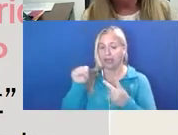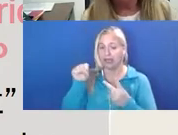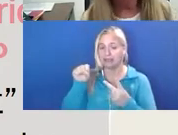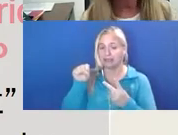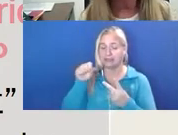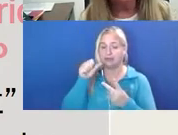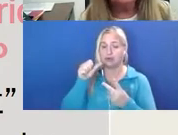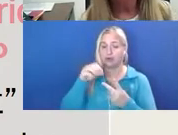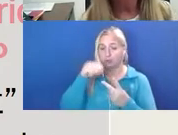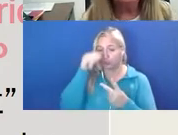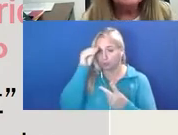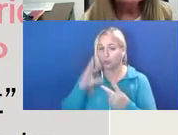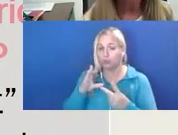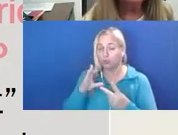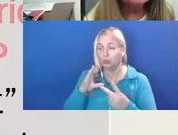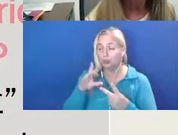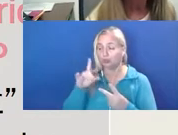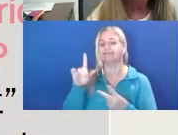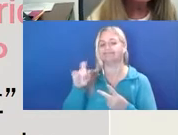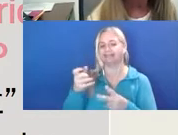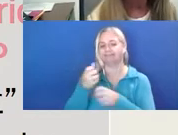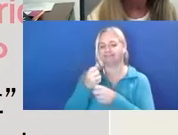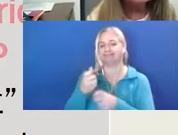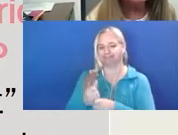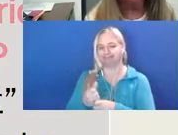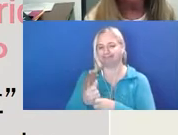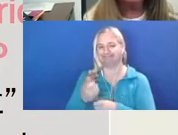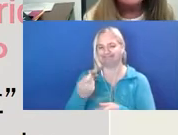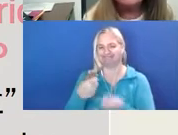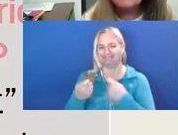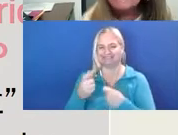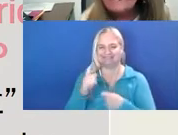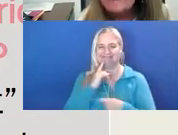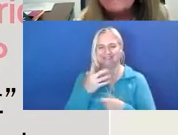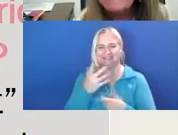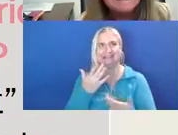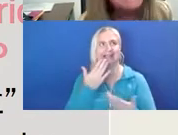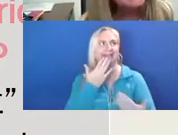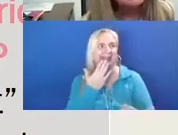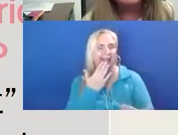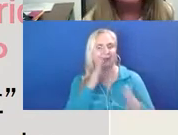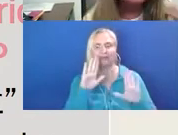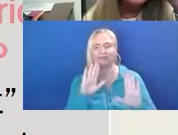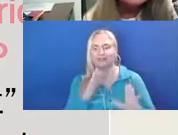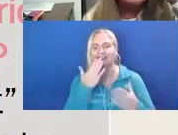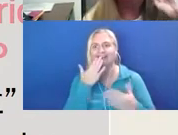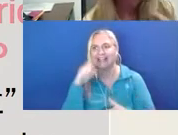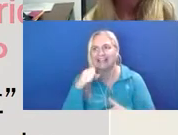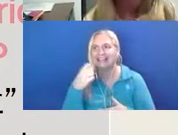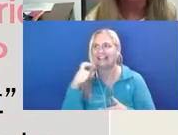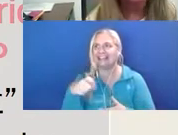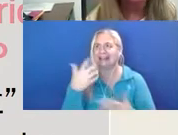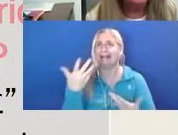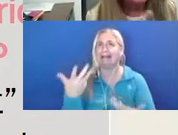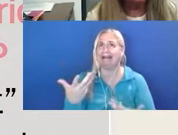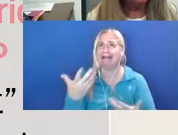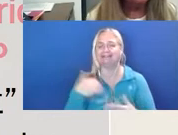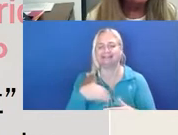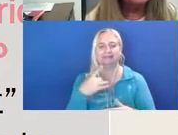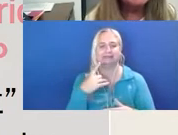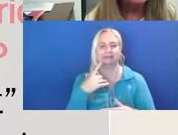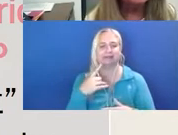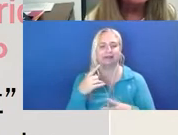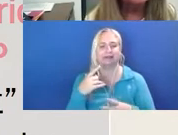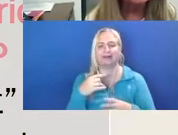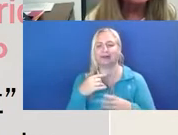yes. Thank you. P is for parent and S is for student. Gotcha. This is great. Yes, I need this because, like I say, I kind of swim